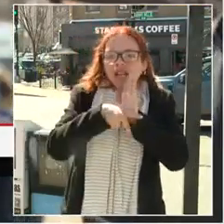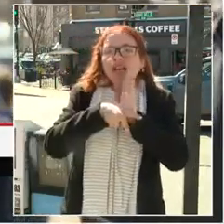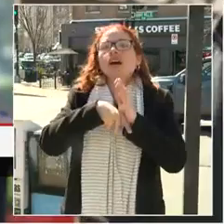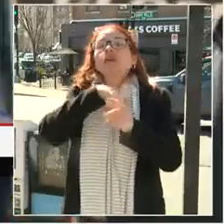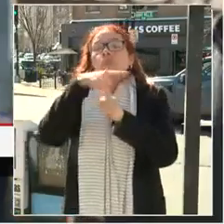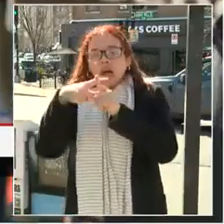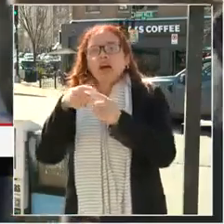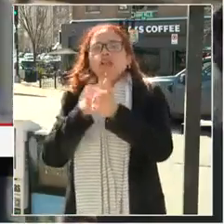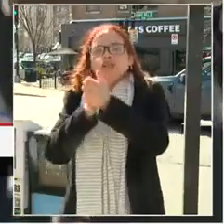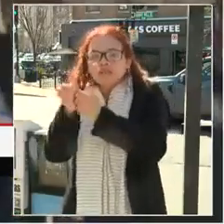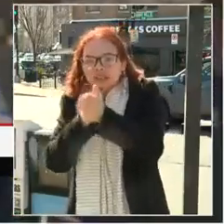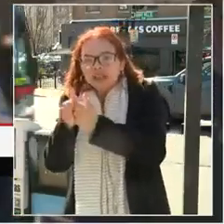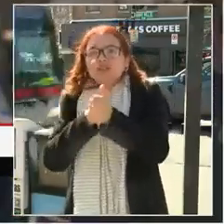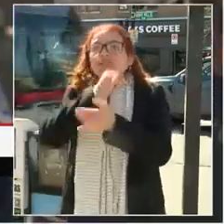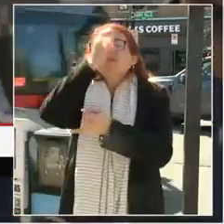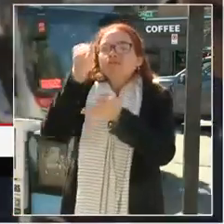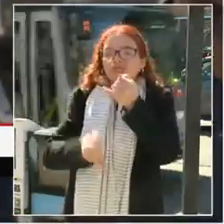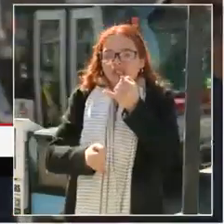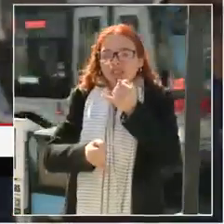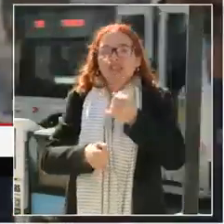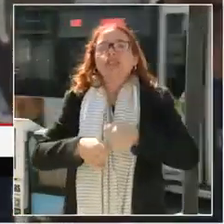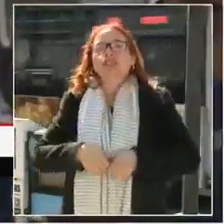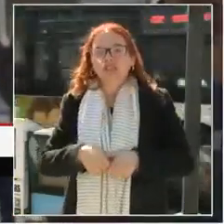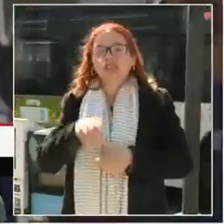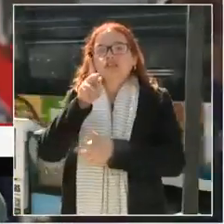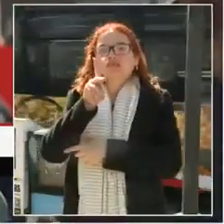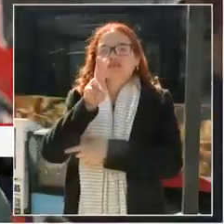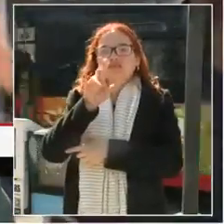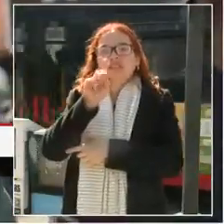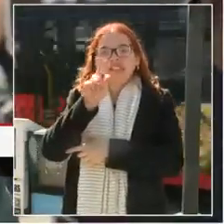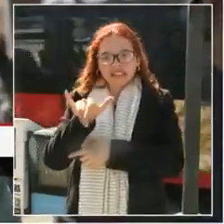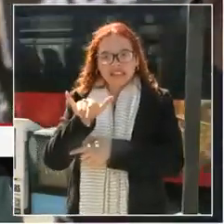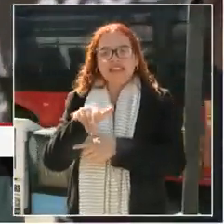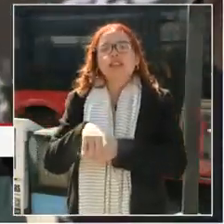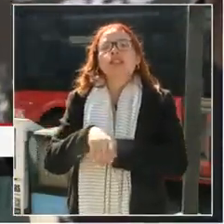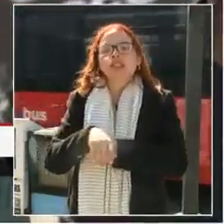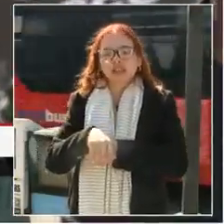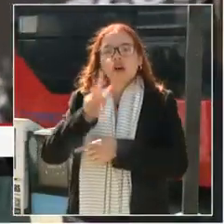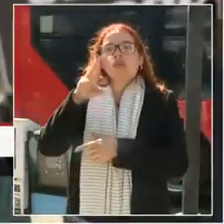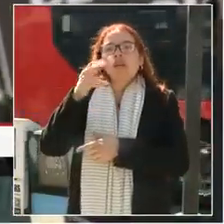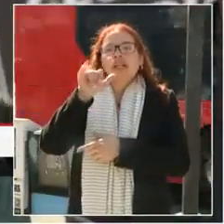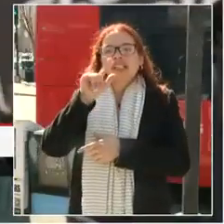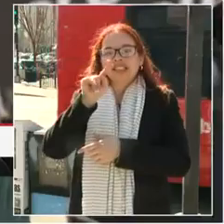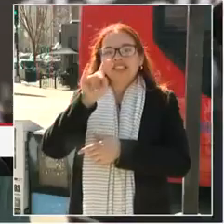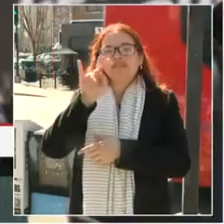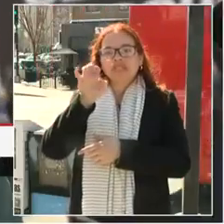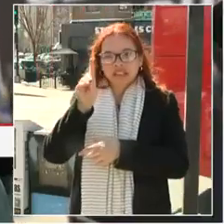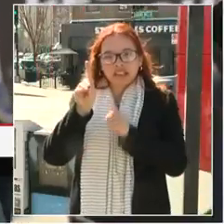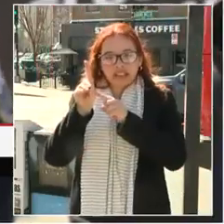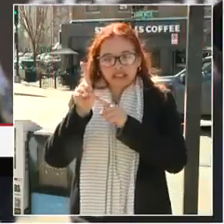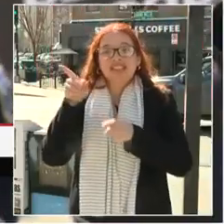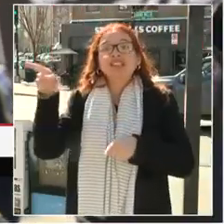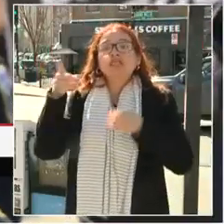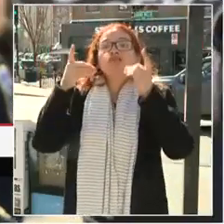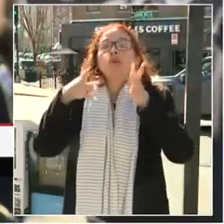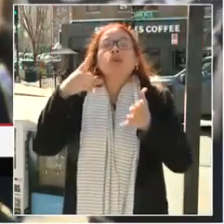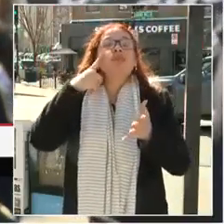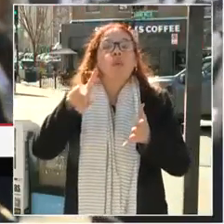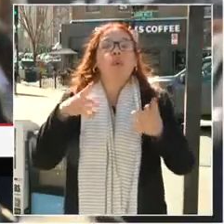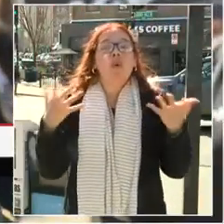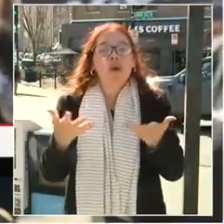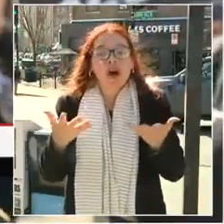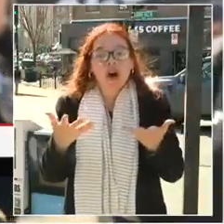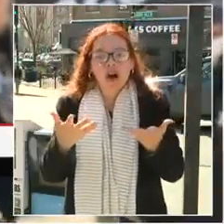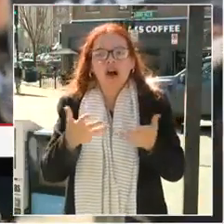finally, Christy Whitfield is behind me. She's our Director of the Department of Small and Local Businesses. So with that, we'll